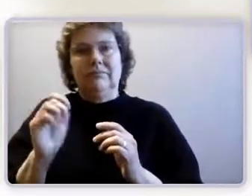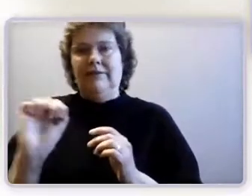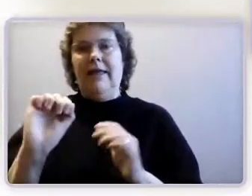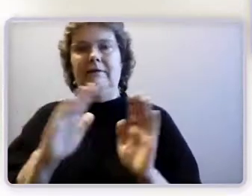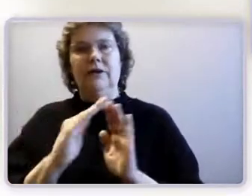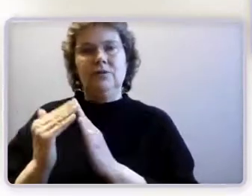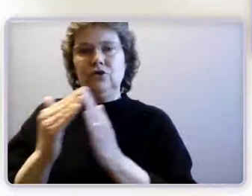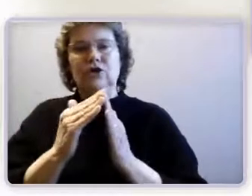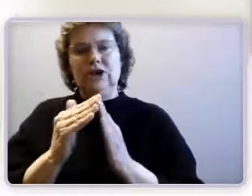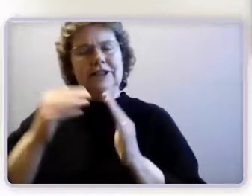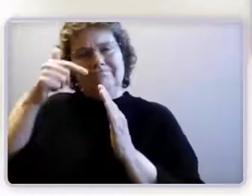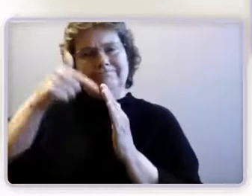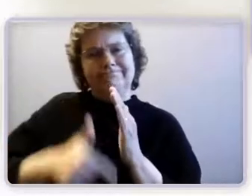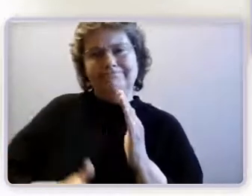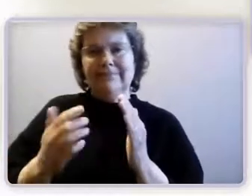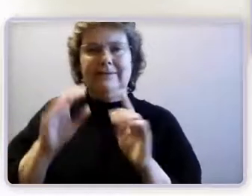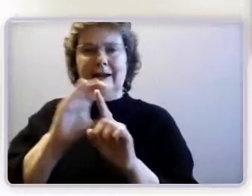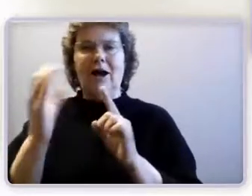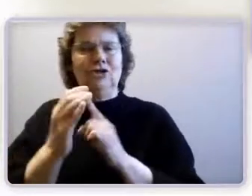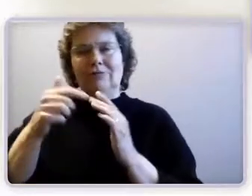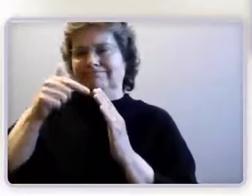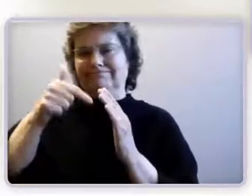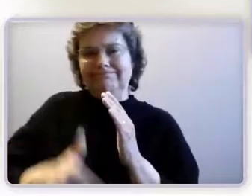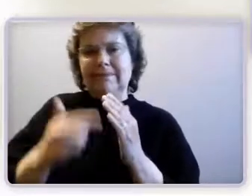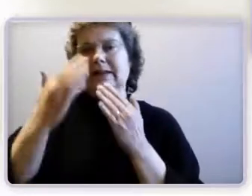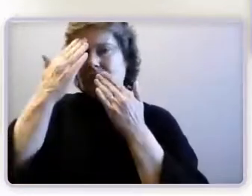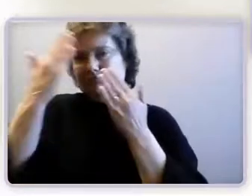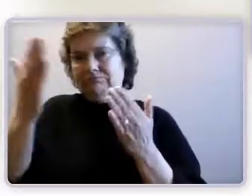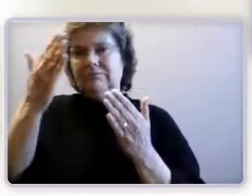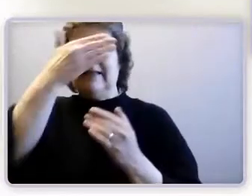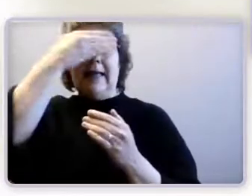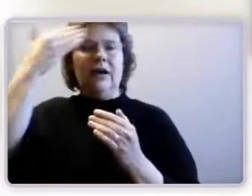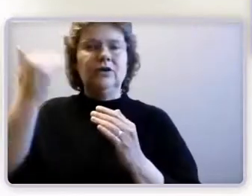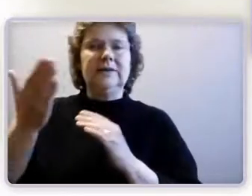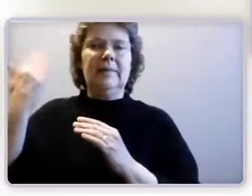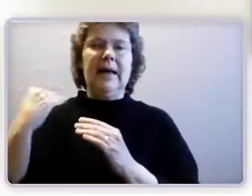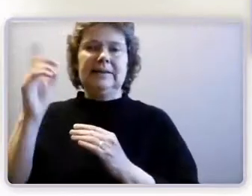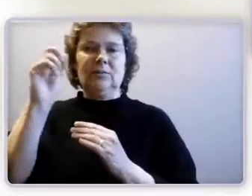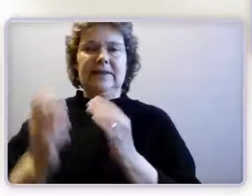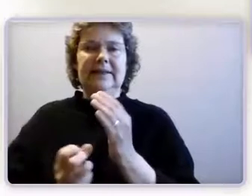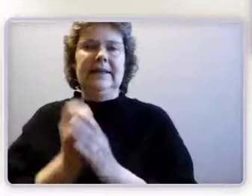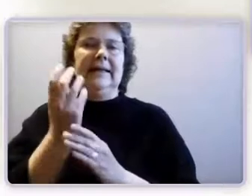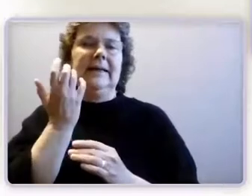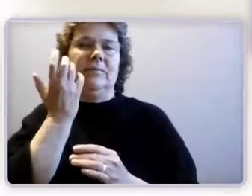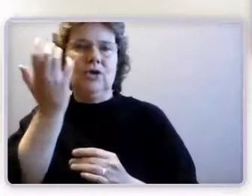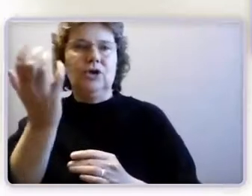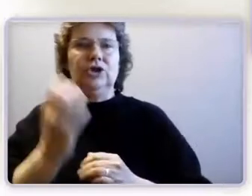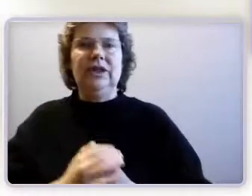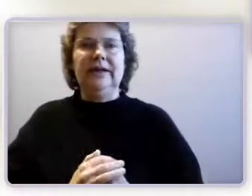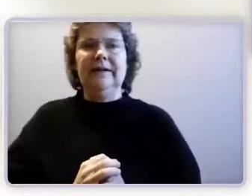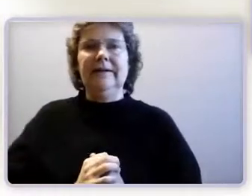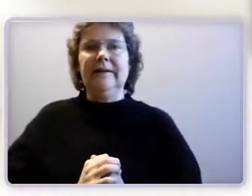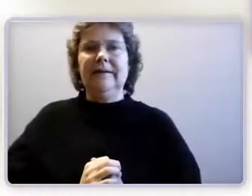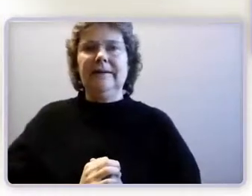rich culture, and I'd like to pay respects to elders past, present, and emerging, and also noting that sovereignty was